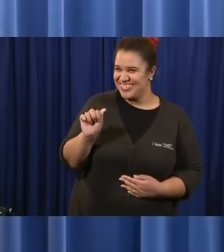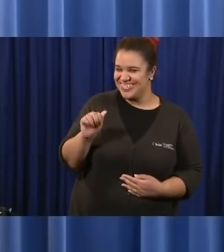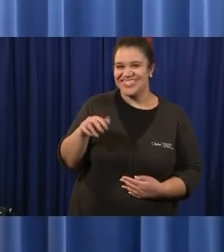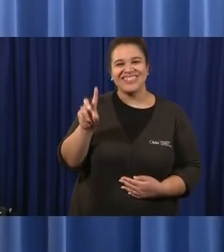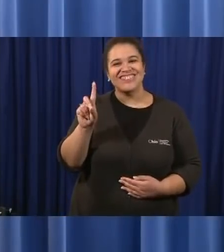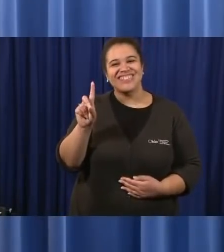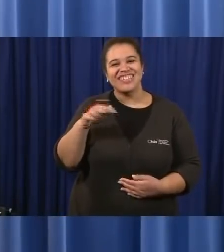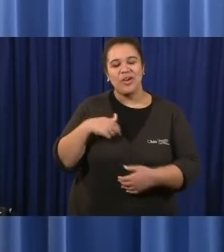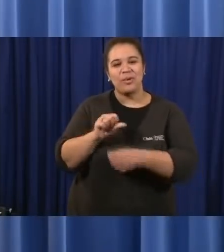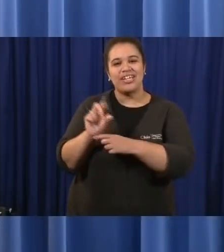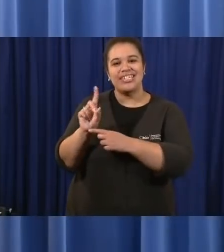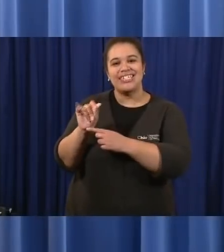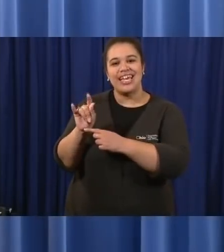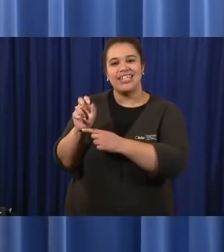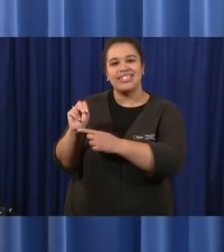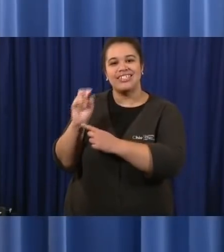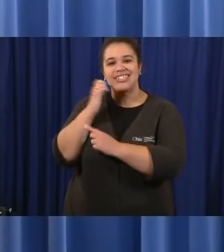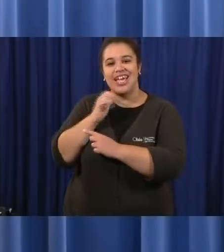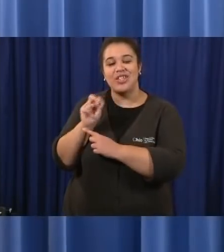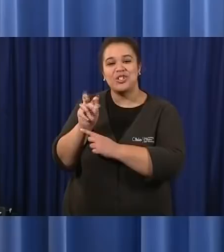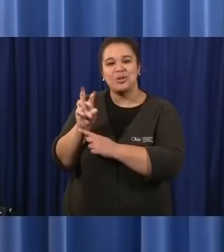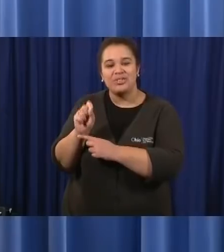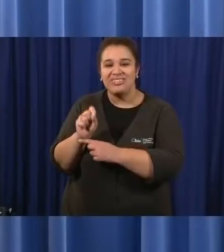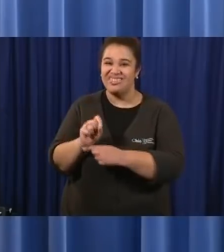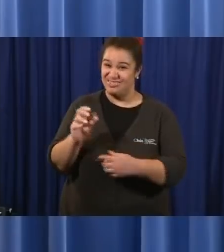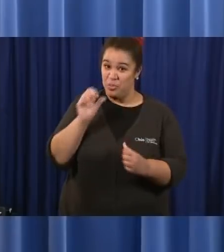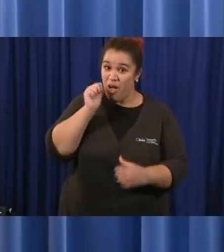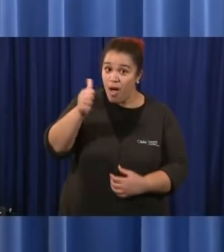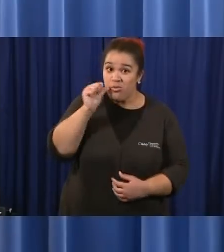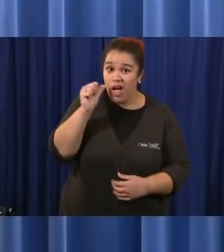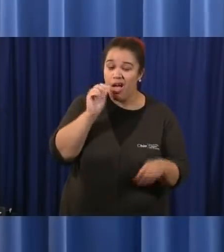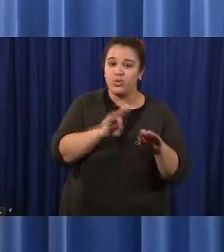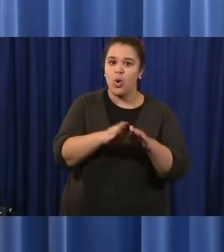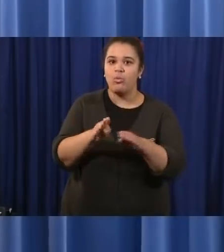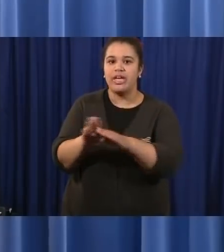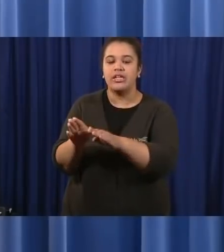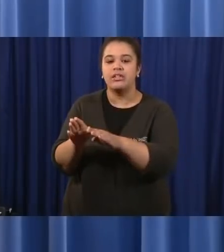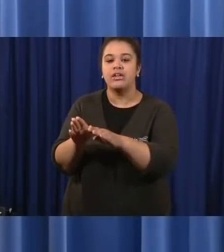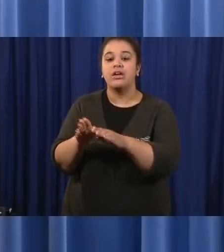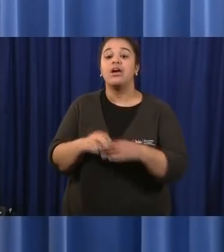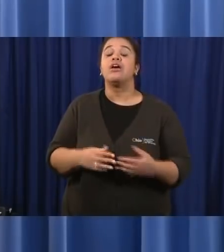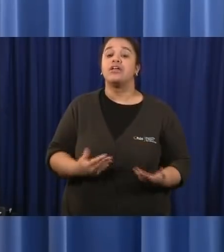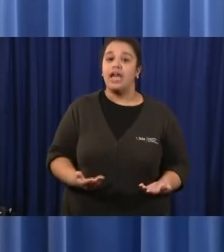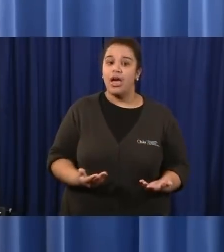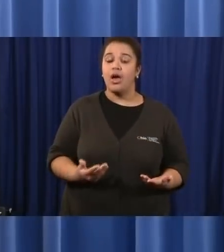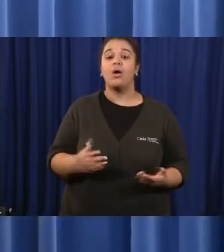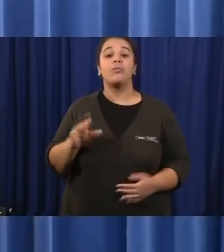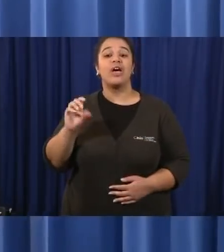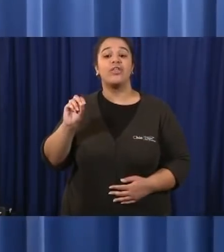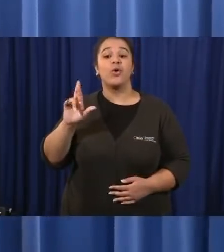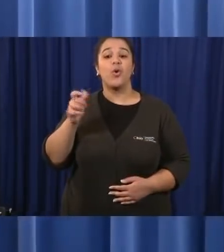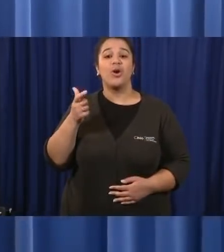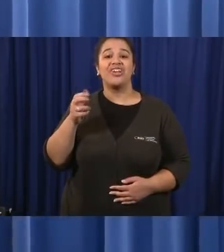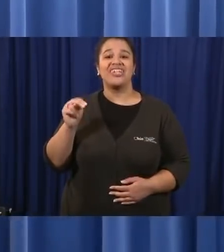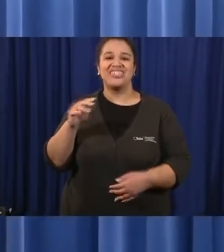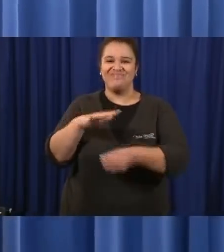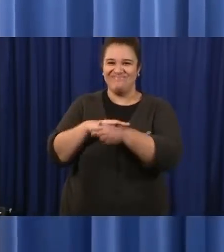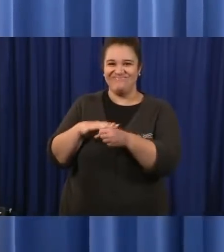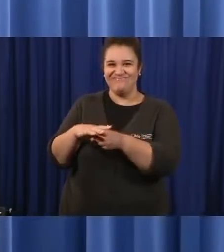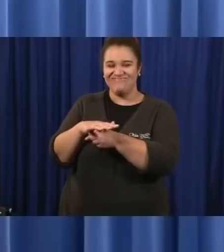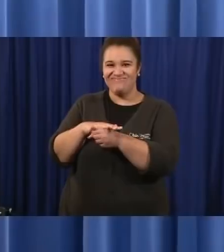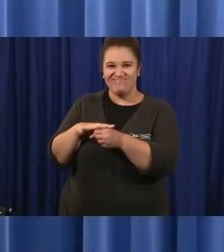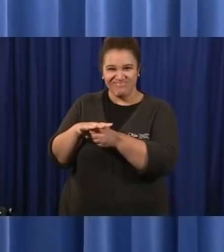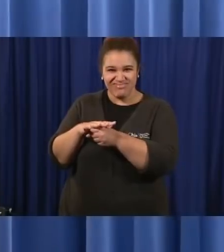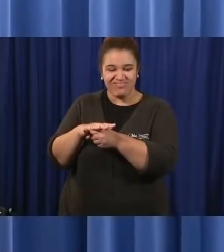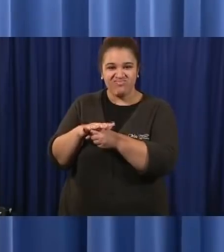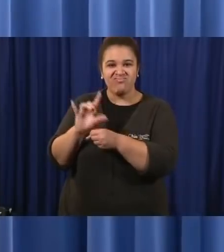Oregon district in Dayton. But patrons there may also be thinking about August 4th in the Oregon district, when in 30 seconds a shooter took